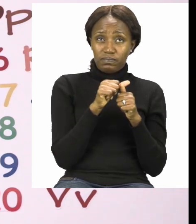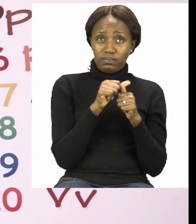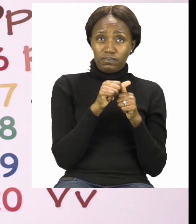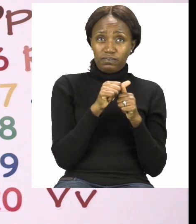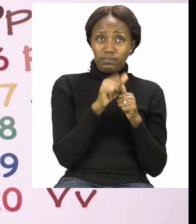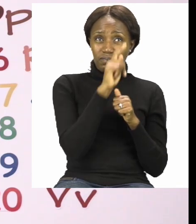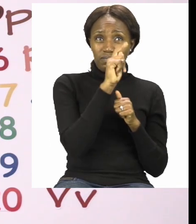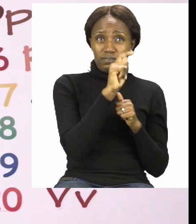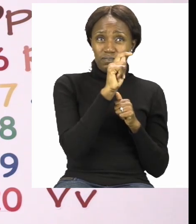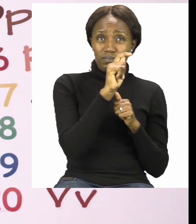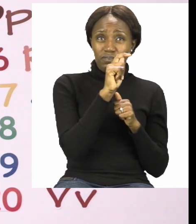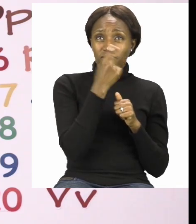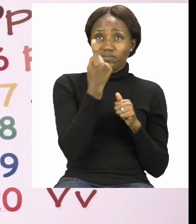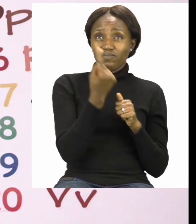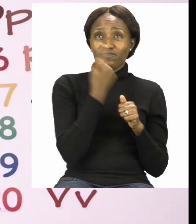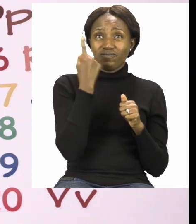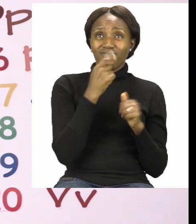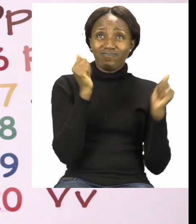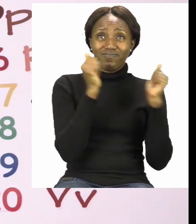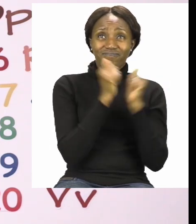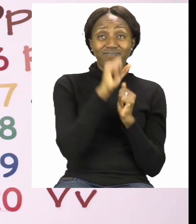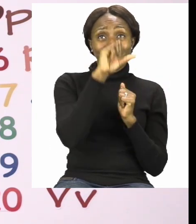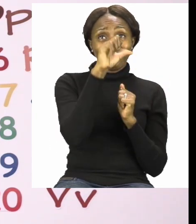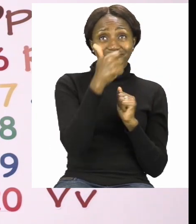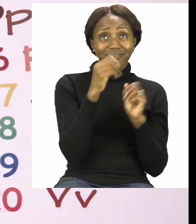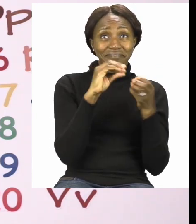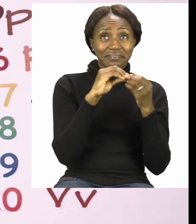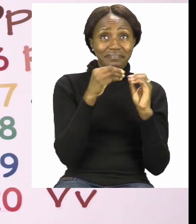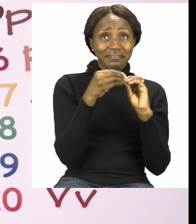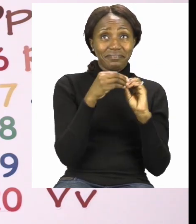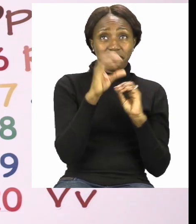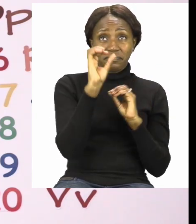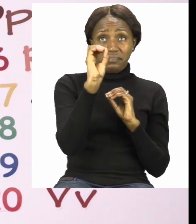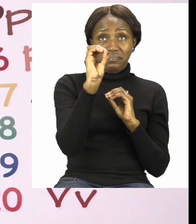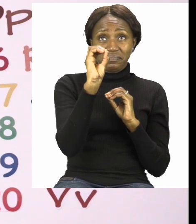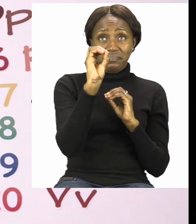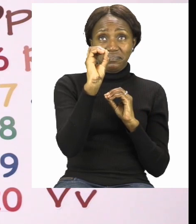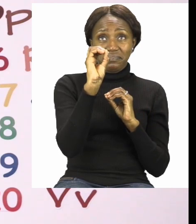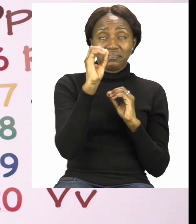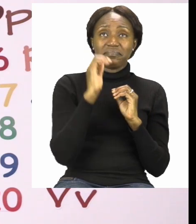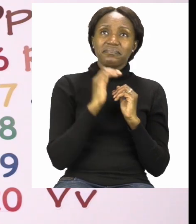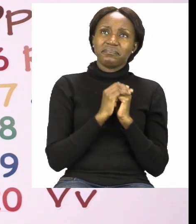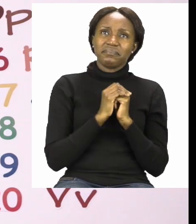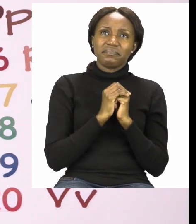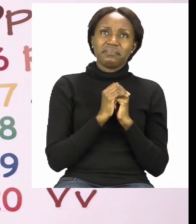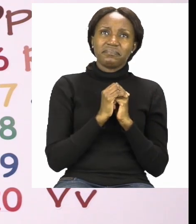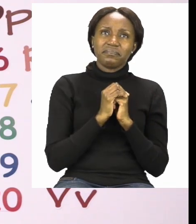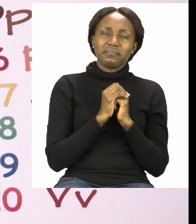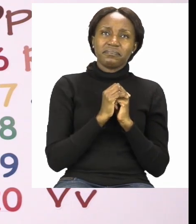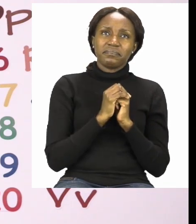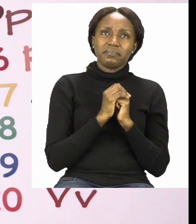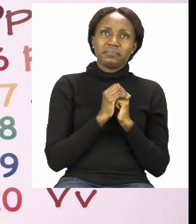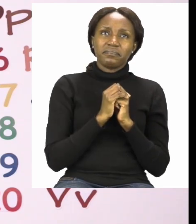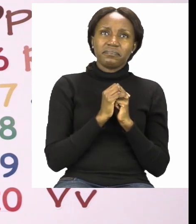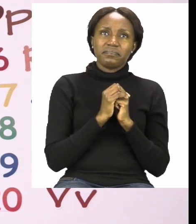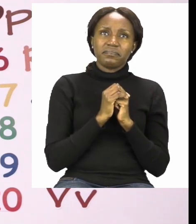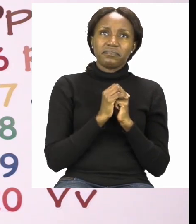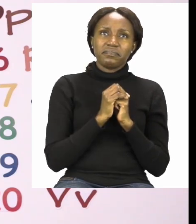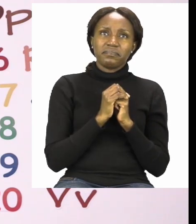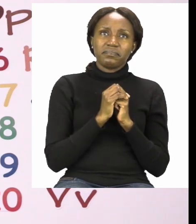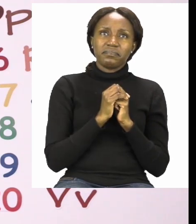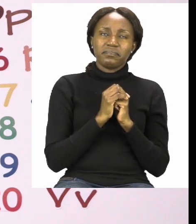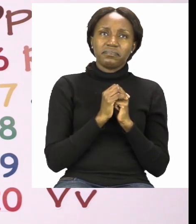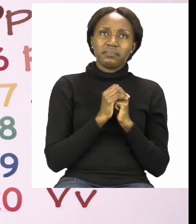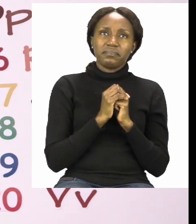like to sit alone, so he always invites a zero or another friend with him. In this case, there's no other